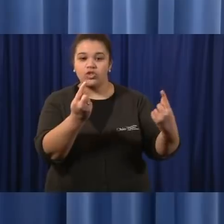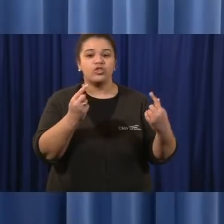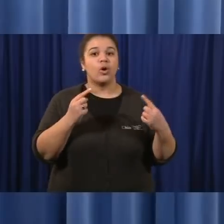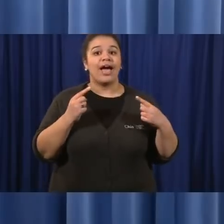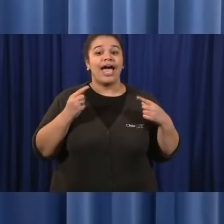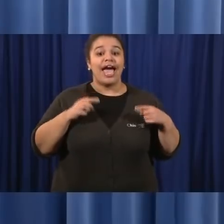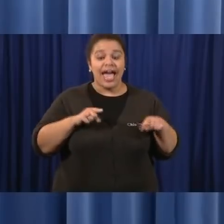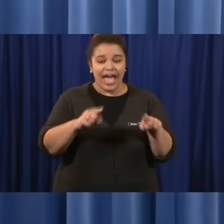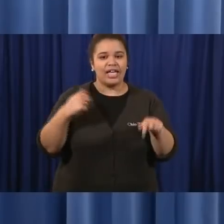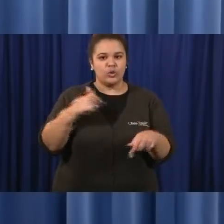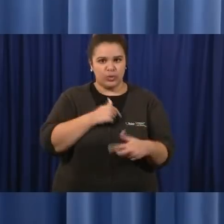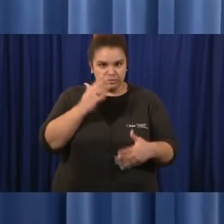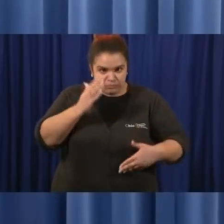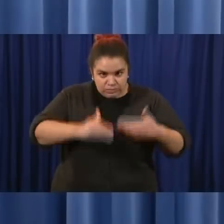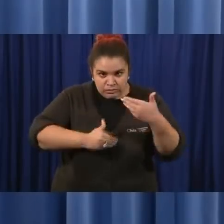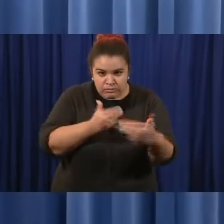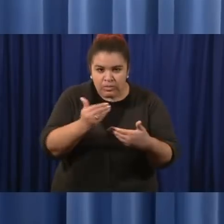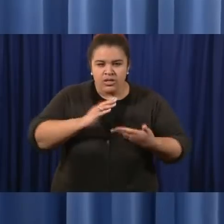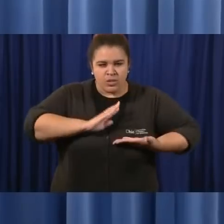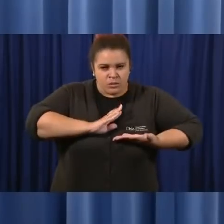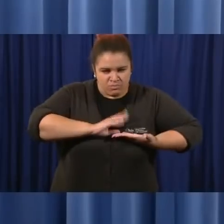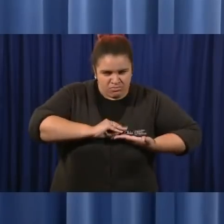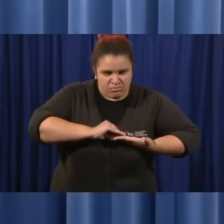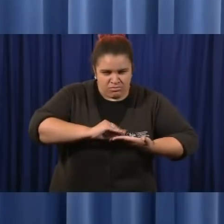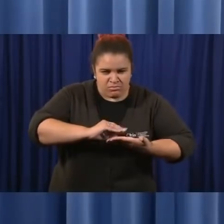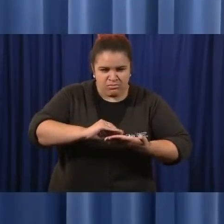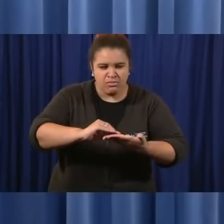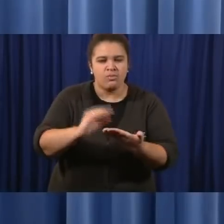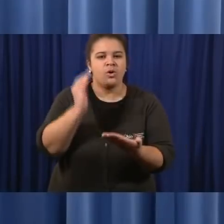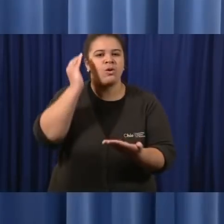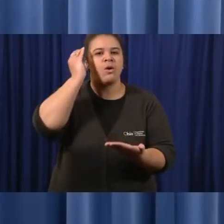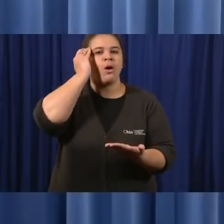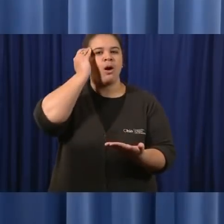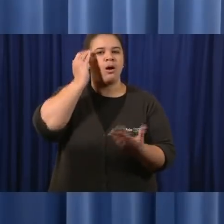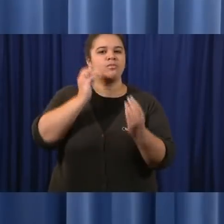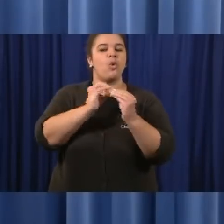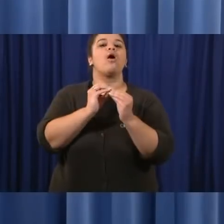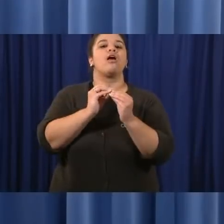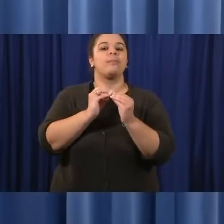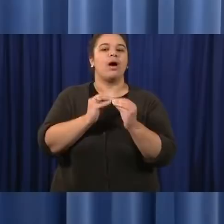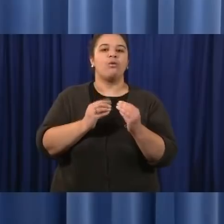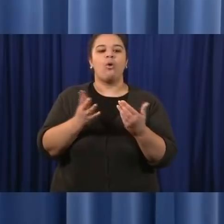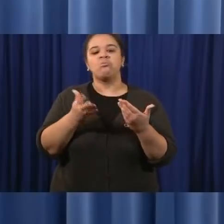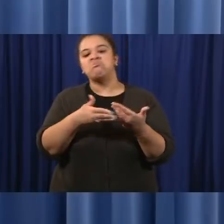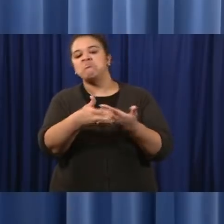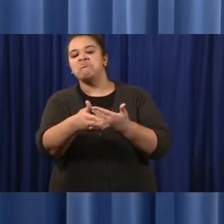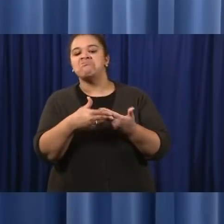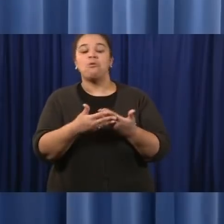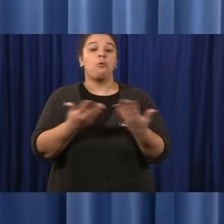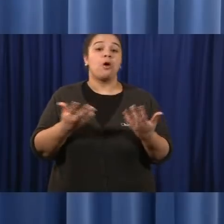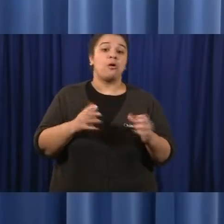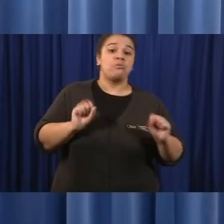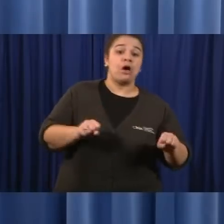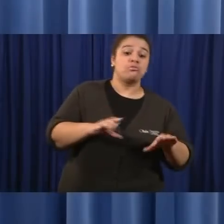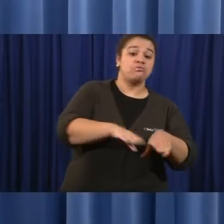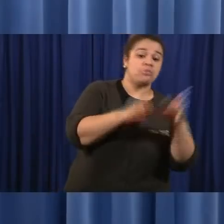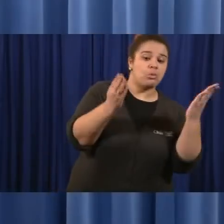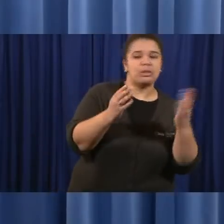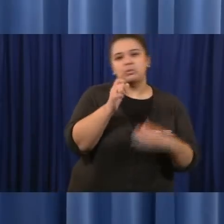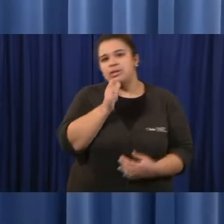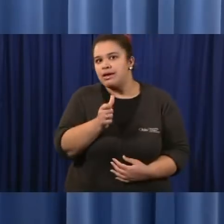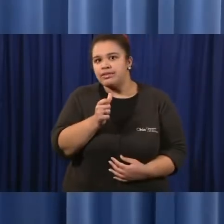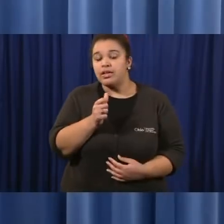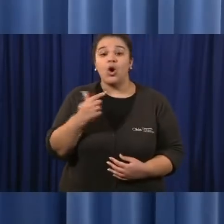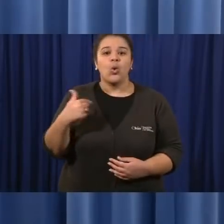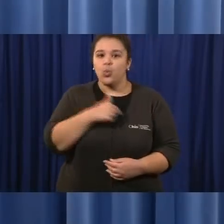go on in regard to exactly where we are. So we're going to adjust. We're going to do whatever we have to